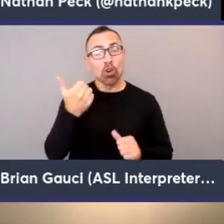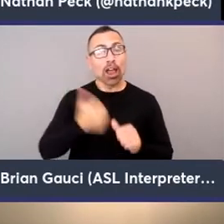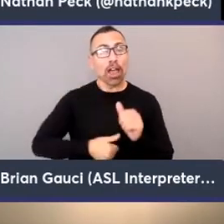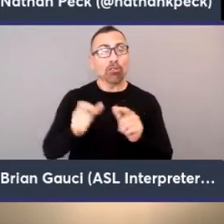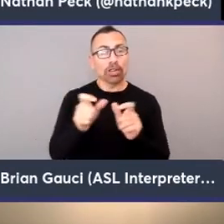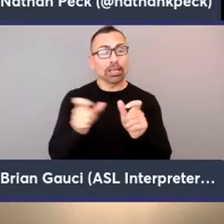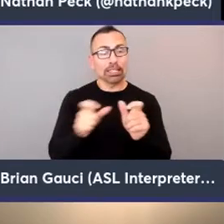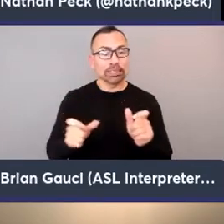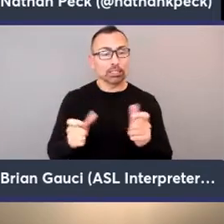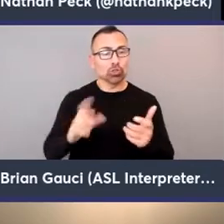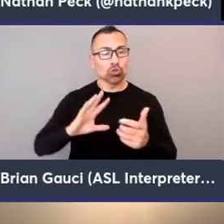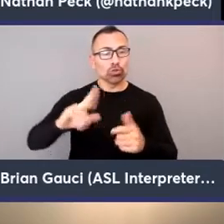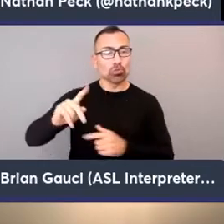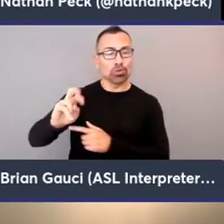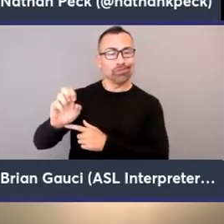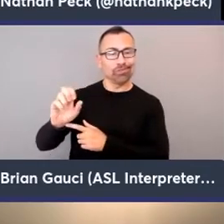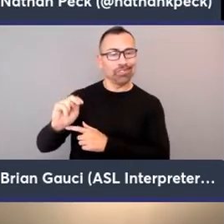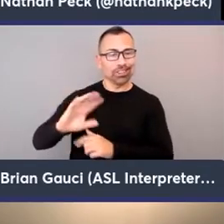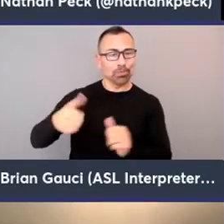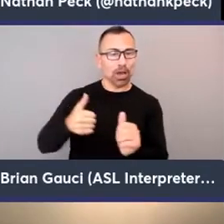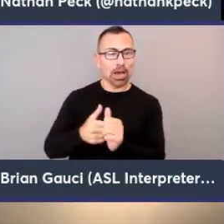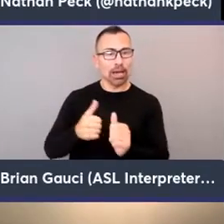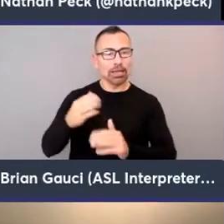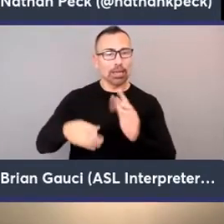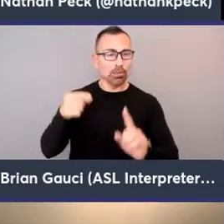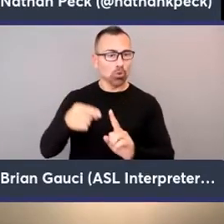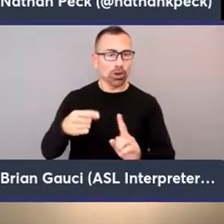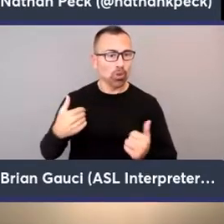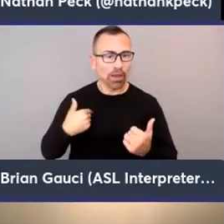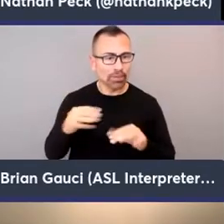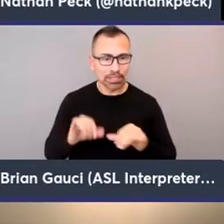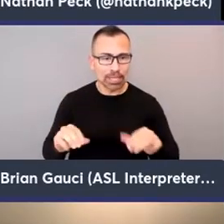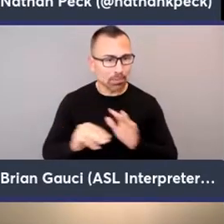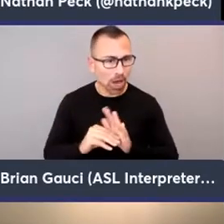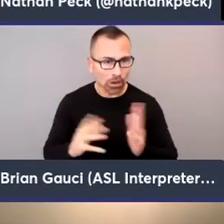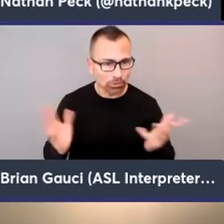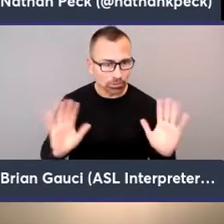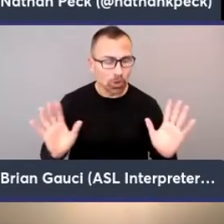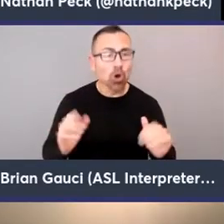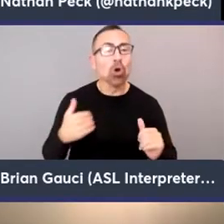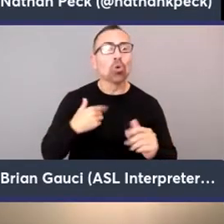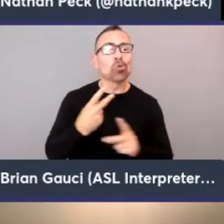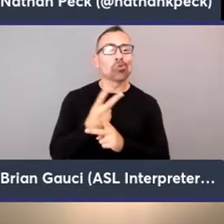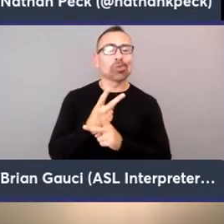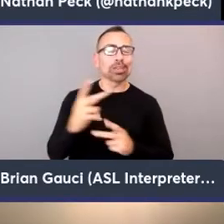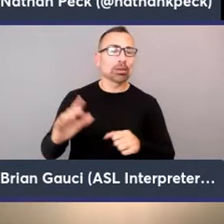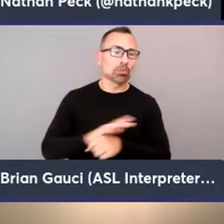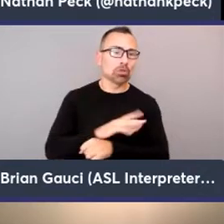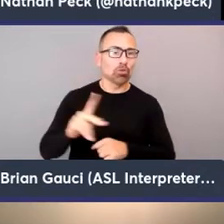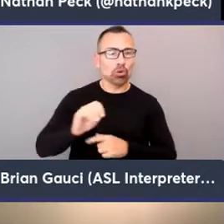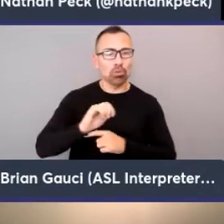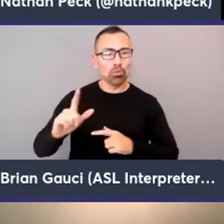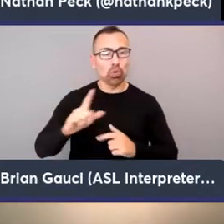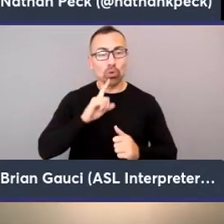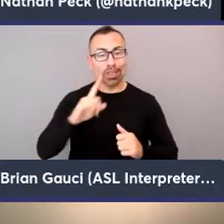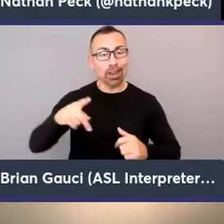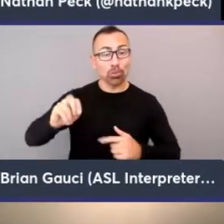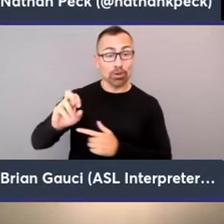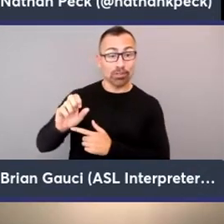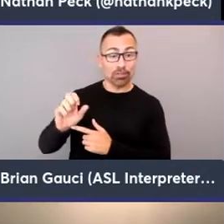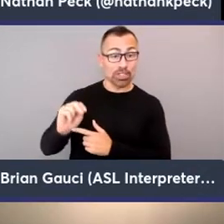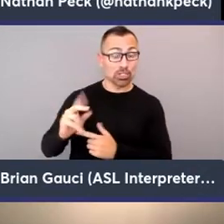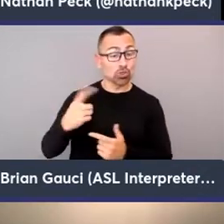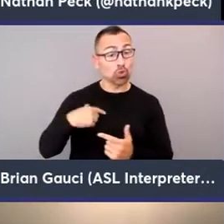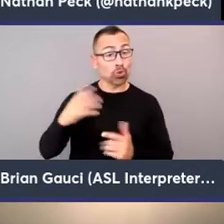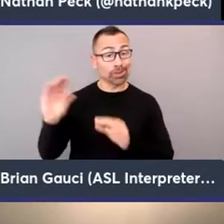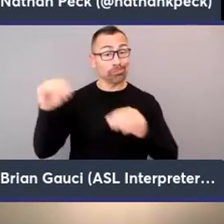have the same model. Like we treat the entire pool of instances that are provisioned behind the endpoint as a pool that where we can place models,